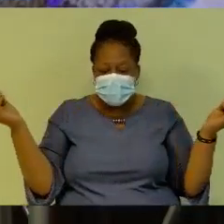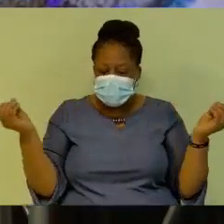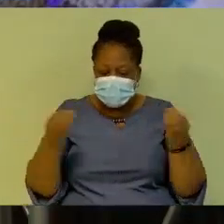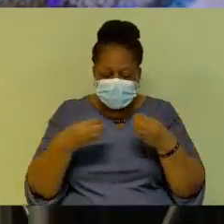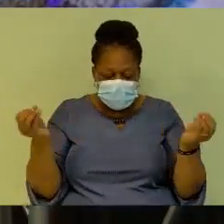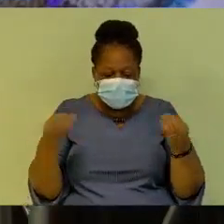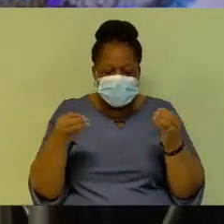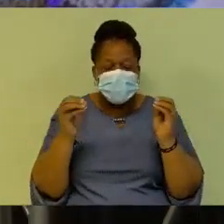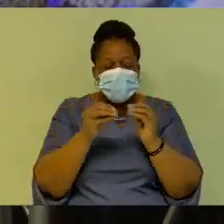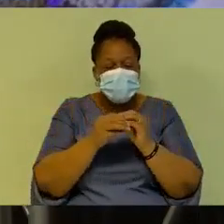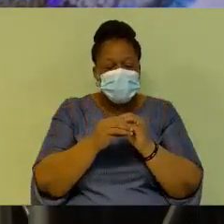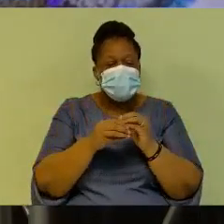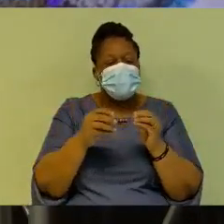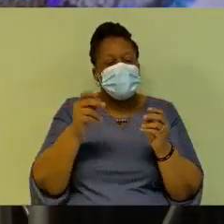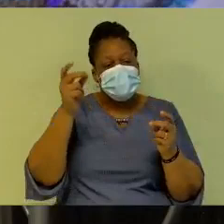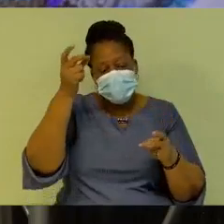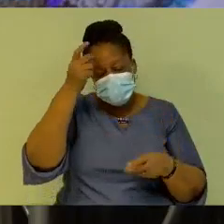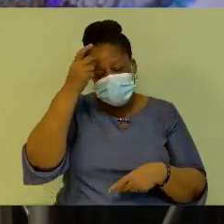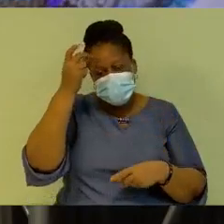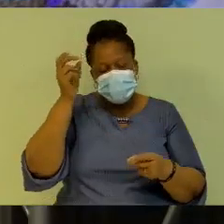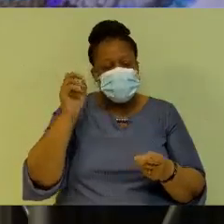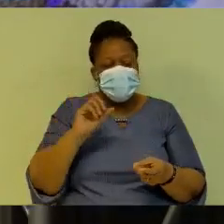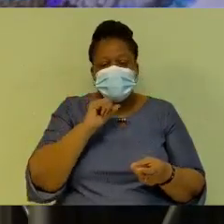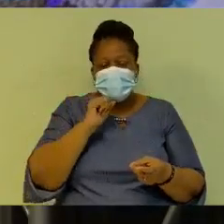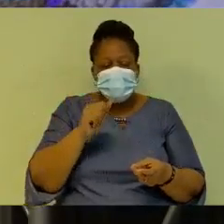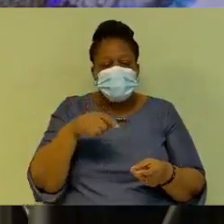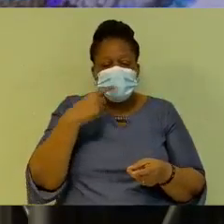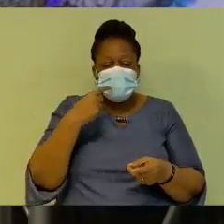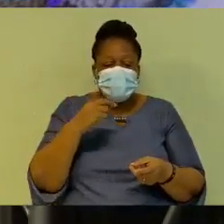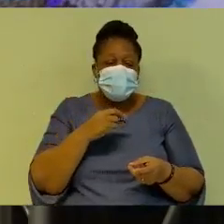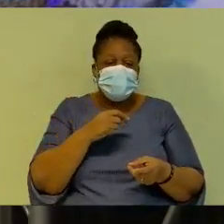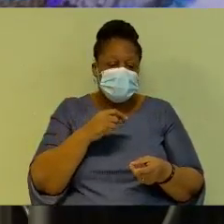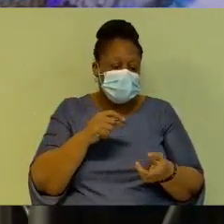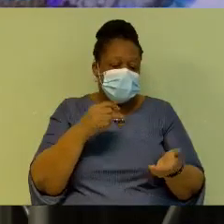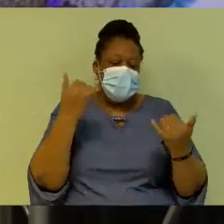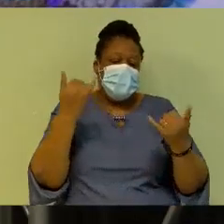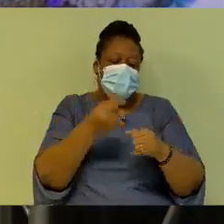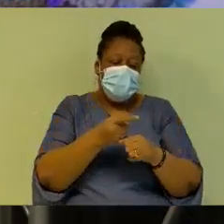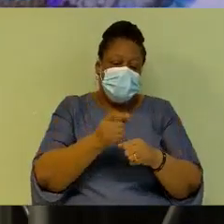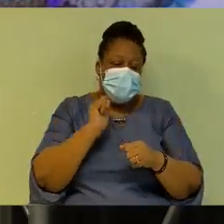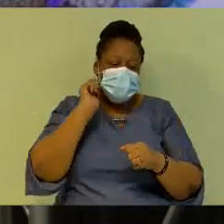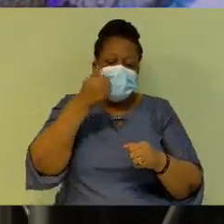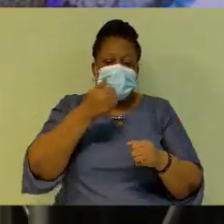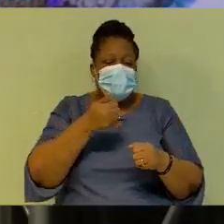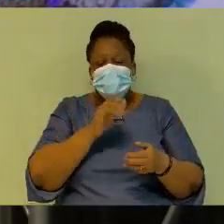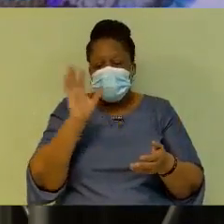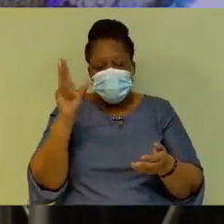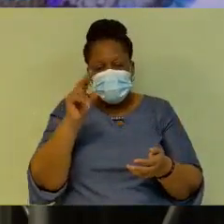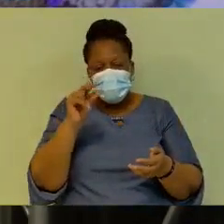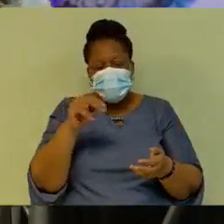pandemic. And we're not going to set any dates on the removal of the Cuban nurses.